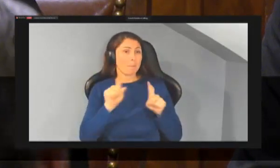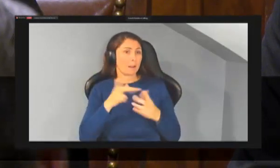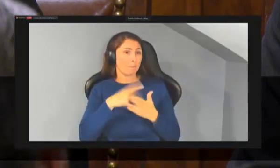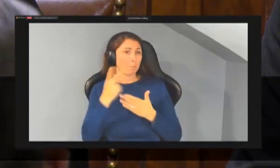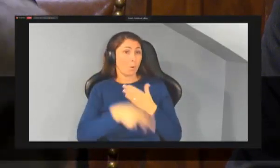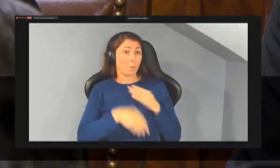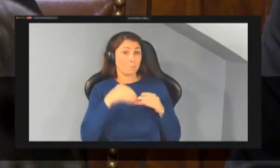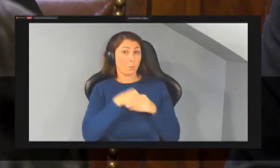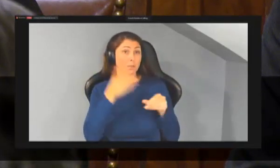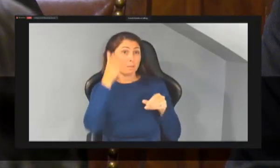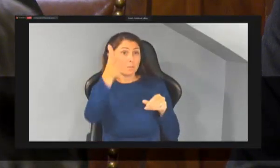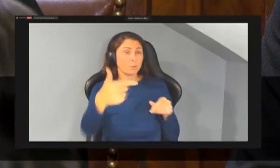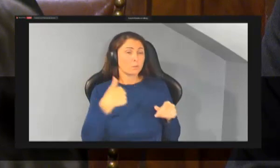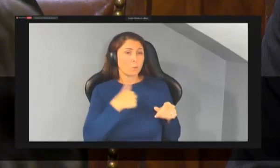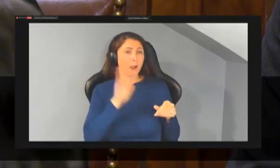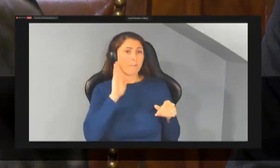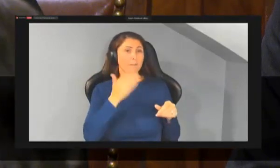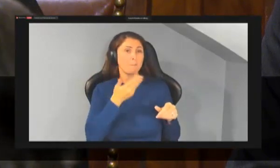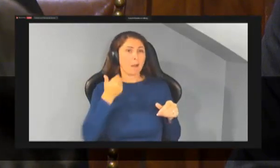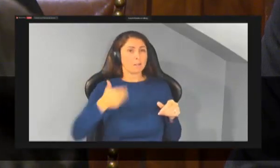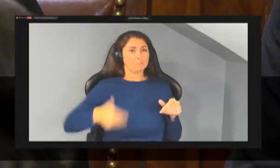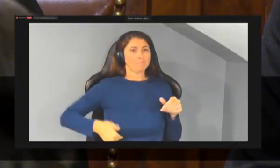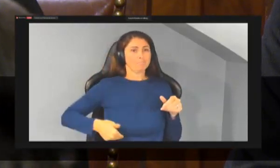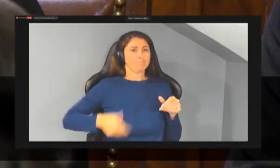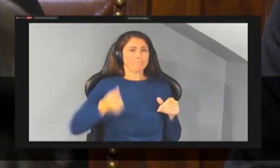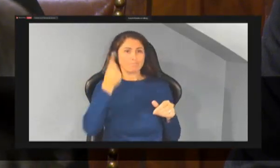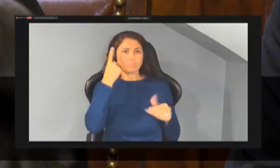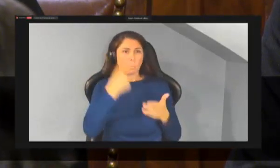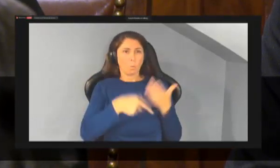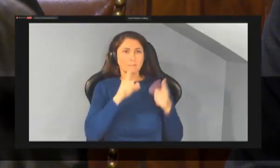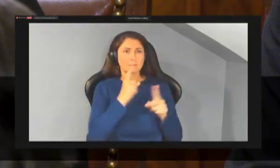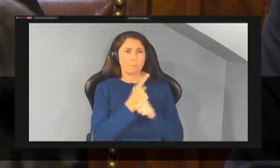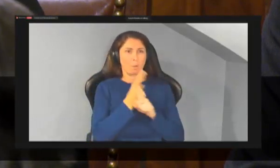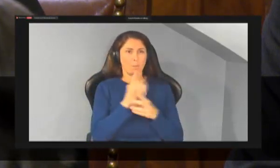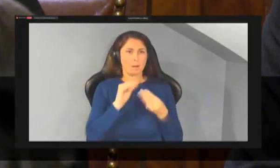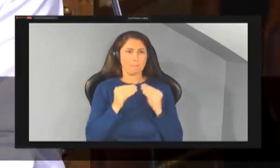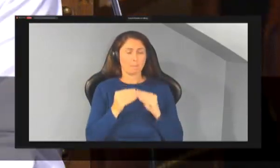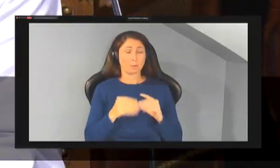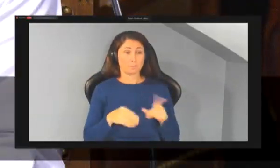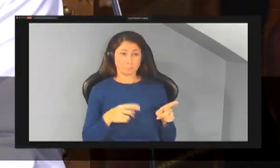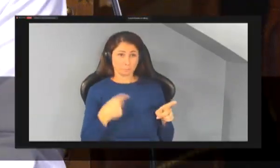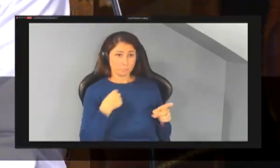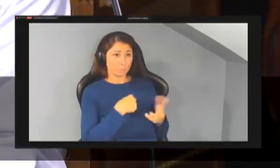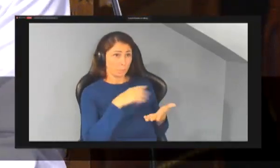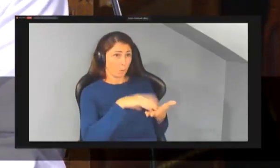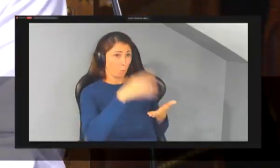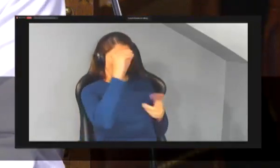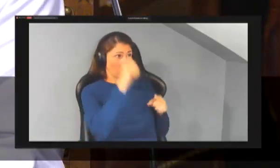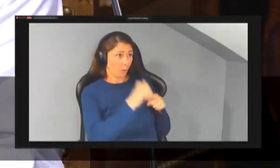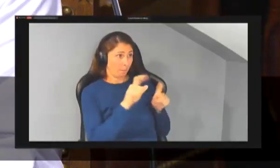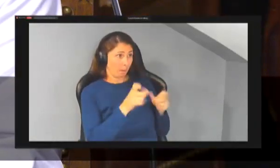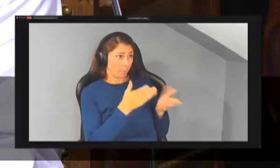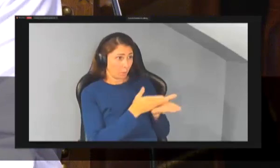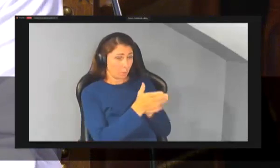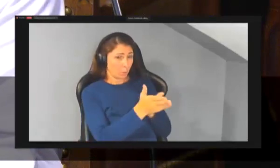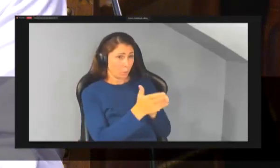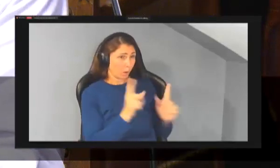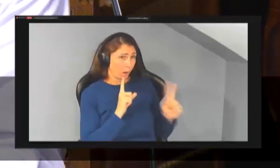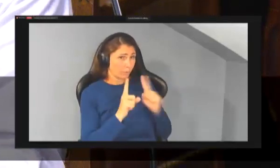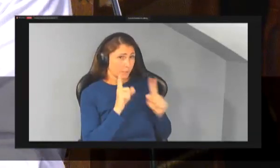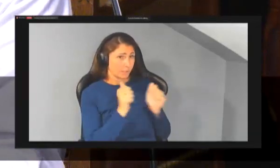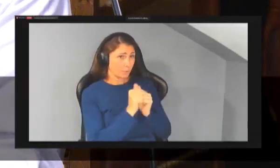we'll have a better sense of what is an appropriate number. So did we learn of the pilot program through conversations with